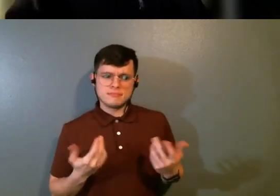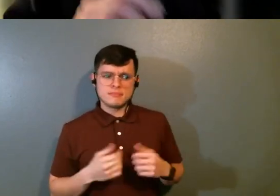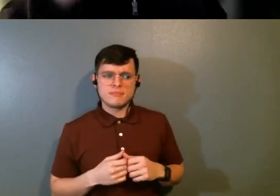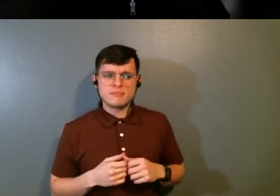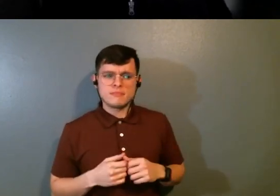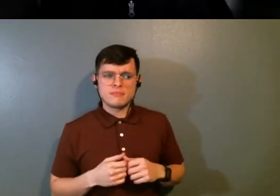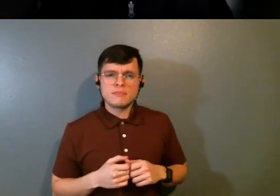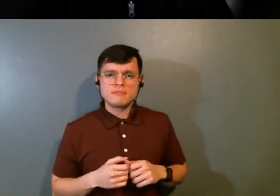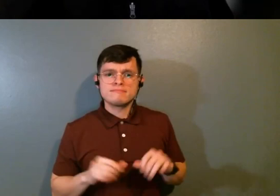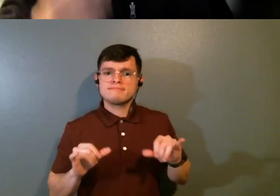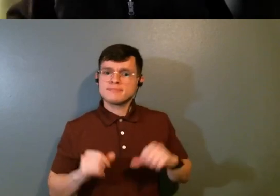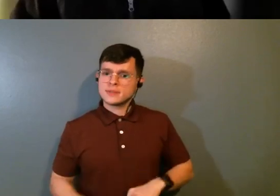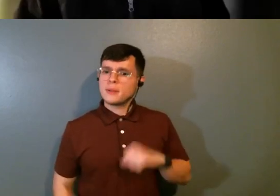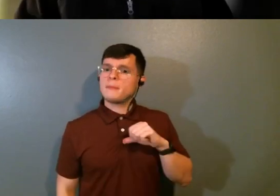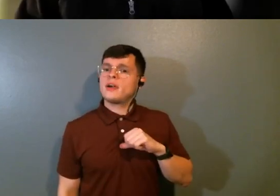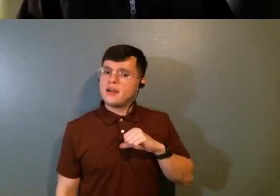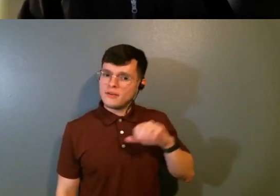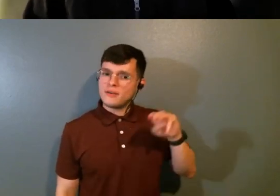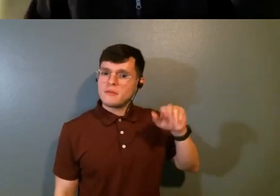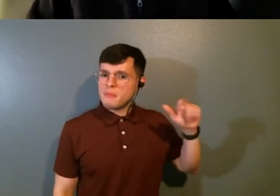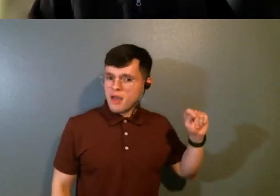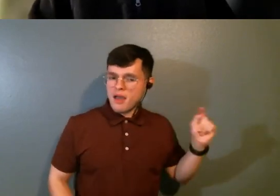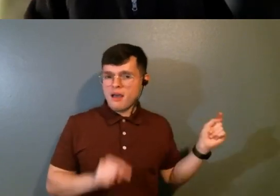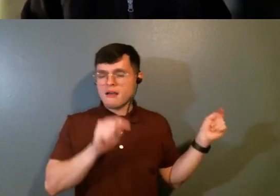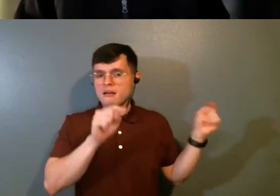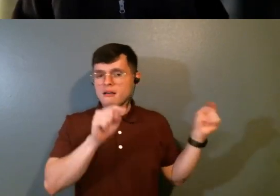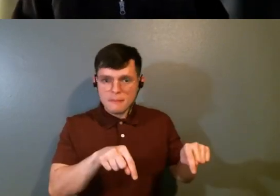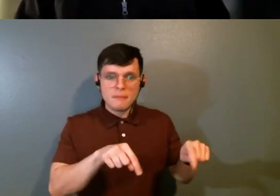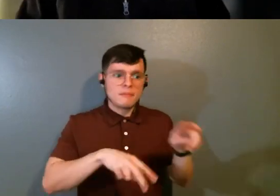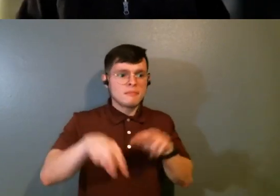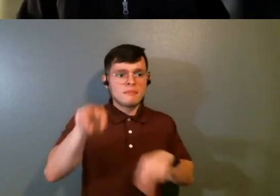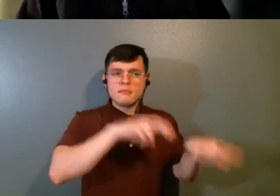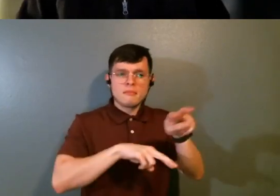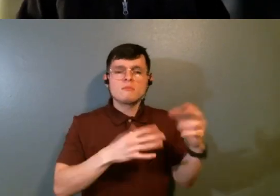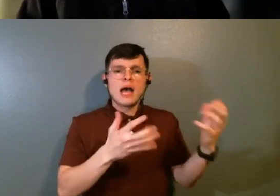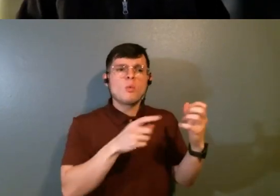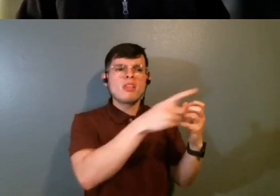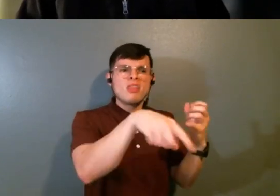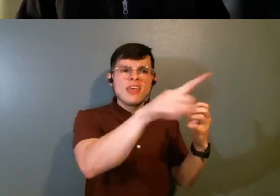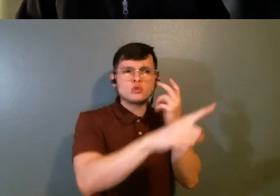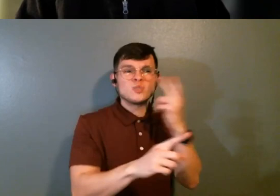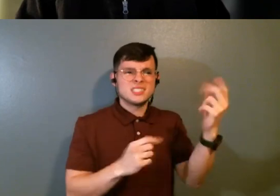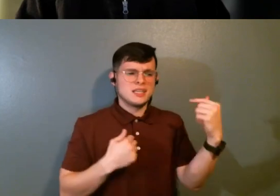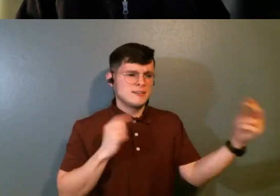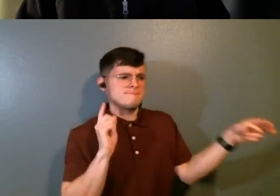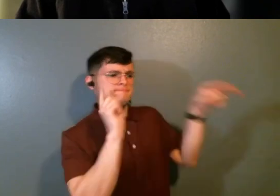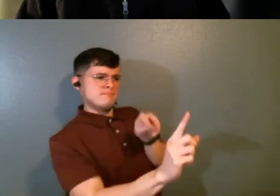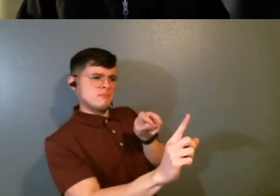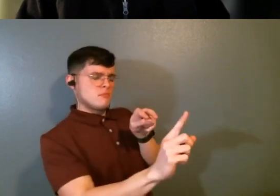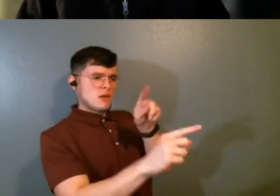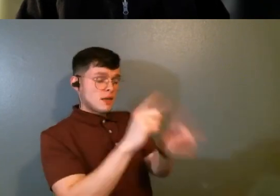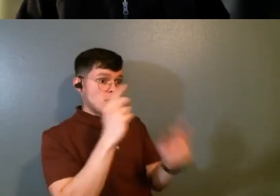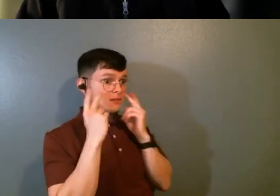I'm so proud of Matt for coming on to actually to let me show him that. But it's